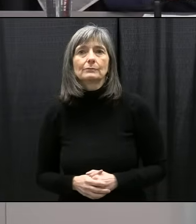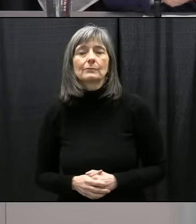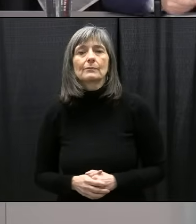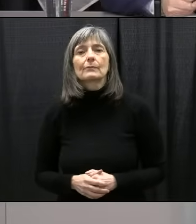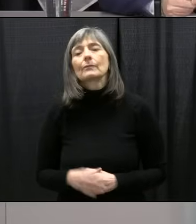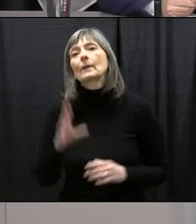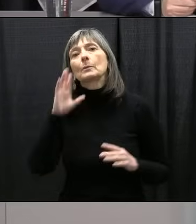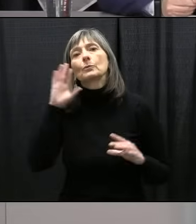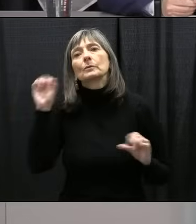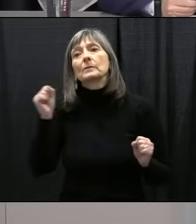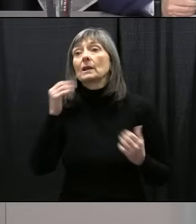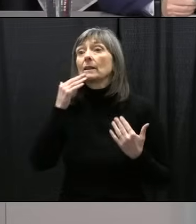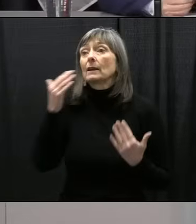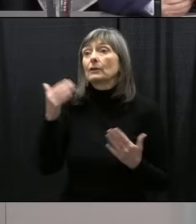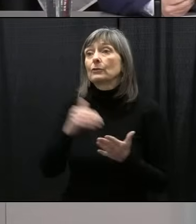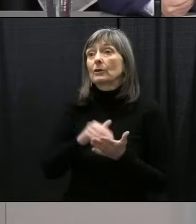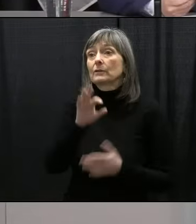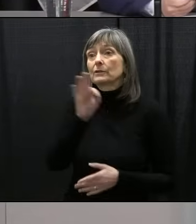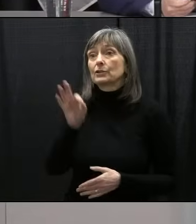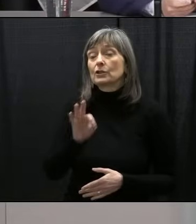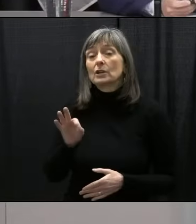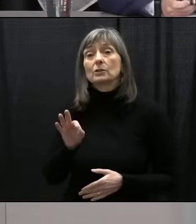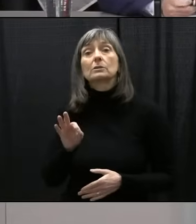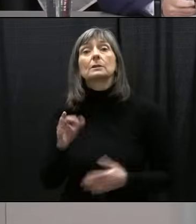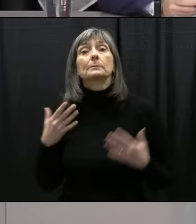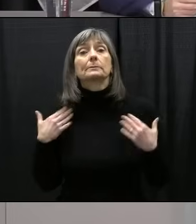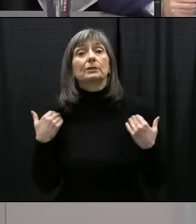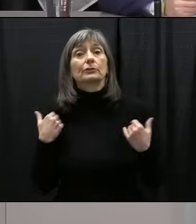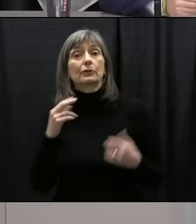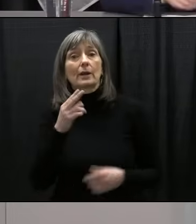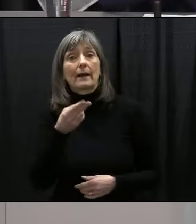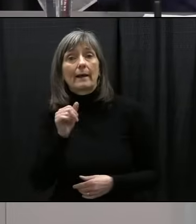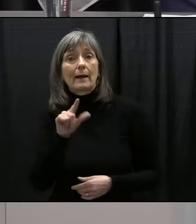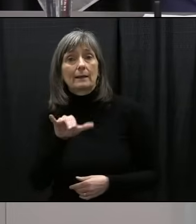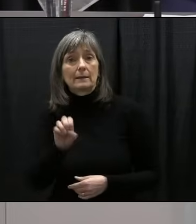Well, thank you, Dr. Fitzgerald. I'll now invite some brief comments from Minister Haggie.